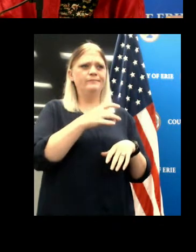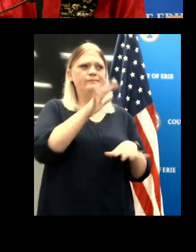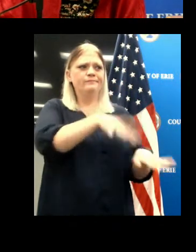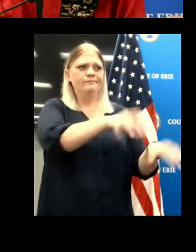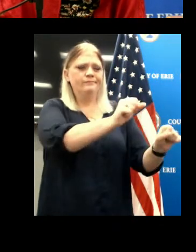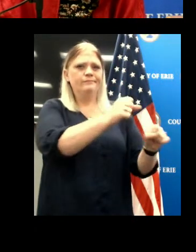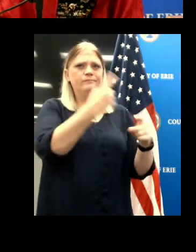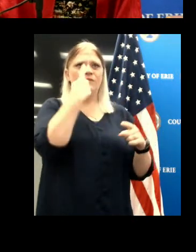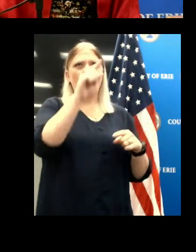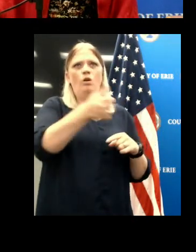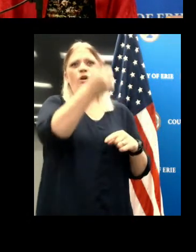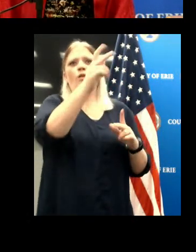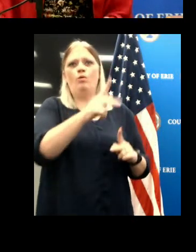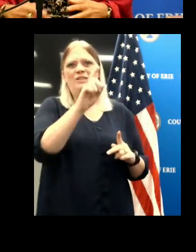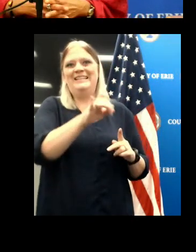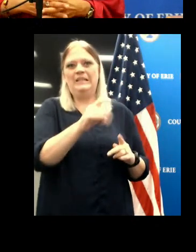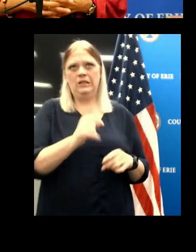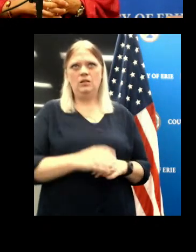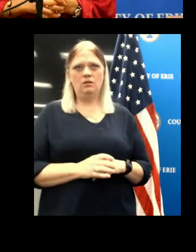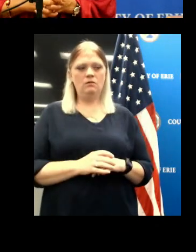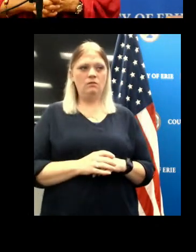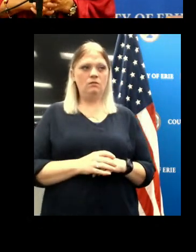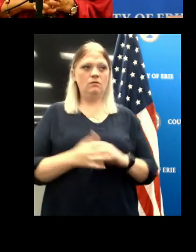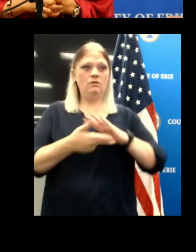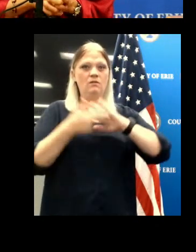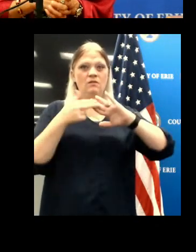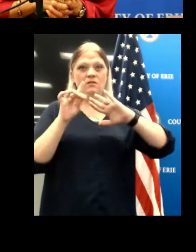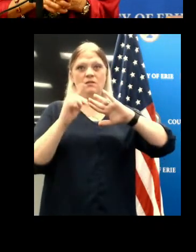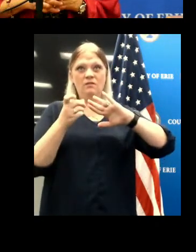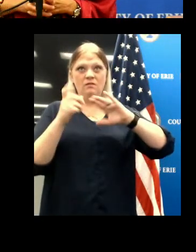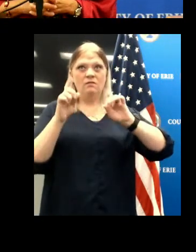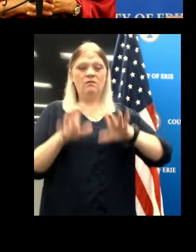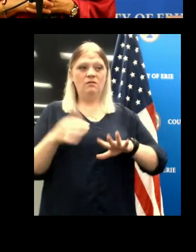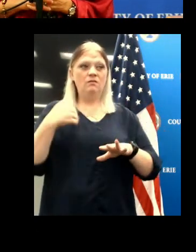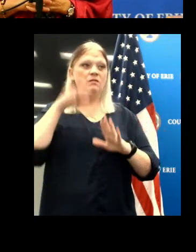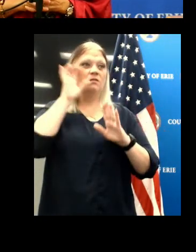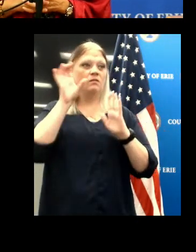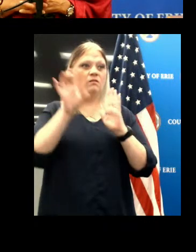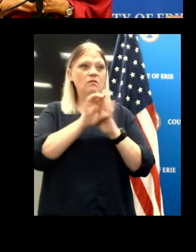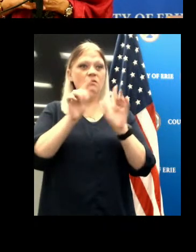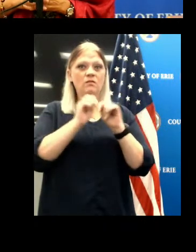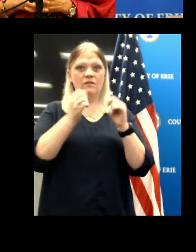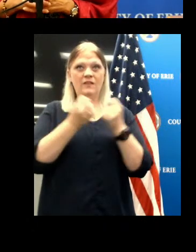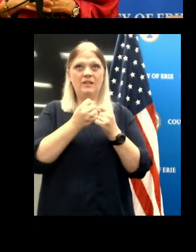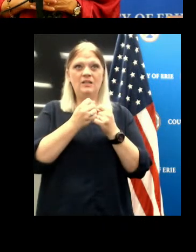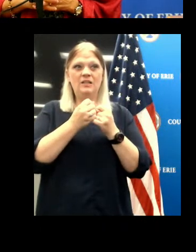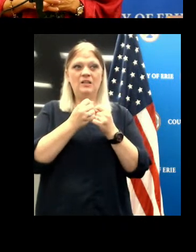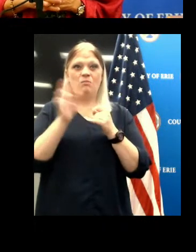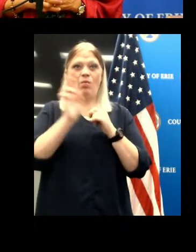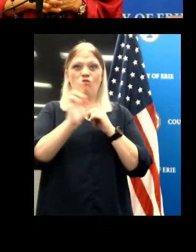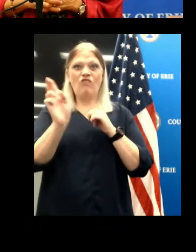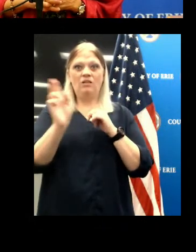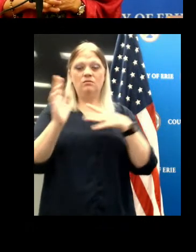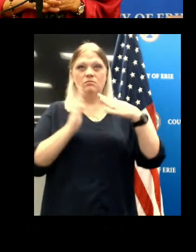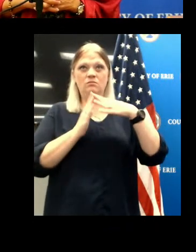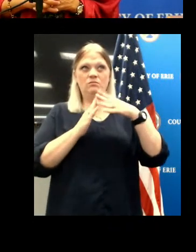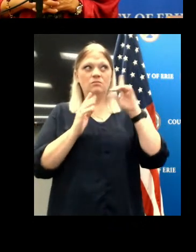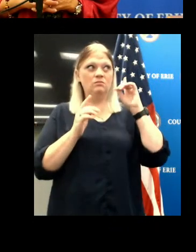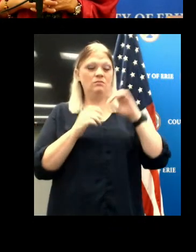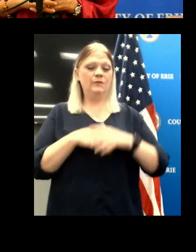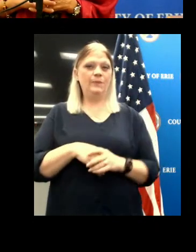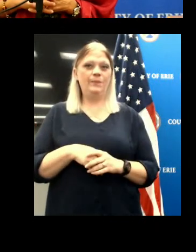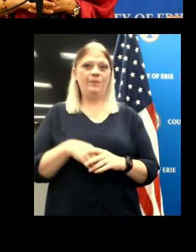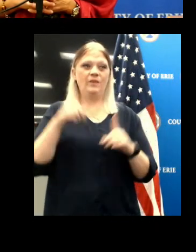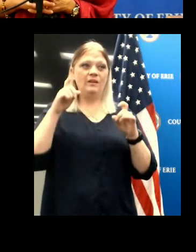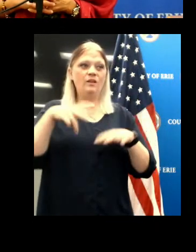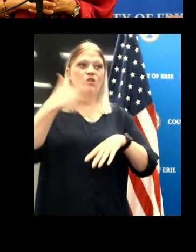need the test. So for our diagnostic testing, and we have a photo of our team on the upper right, we are